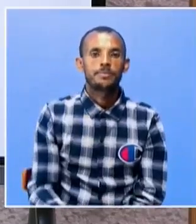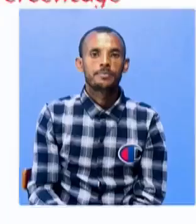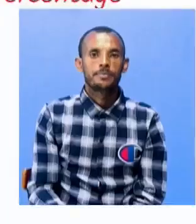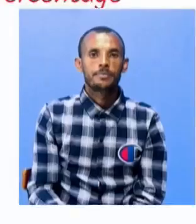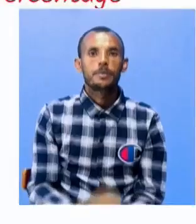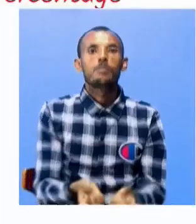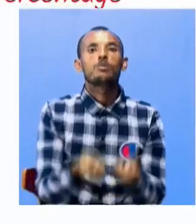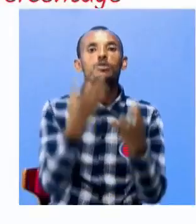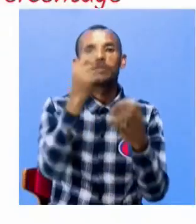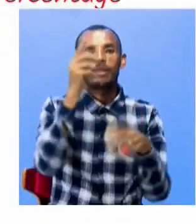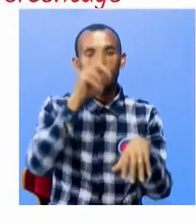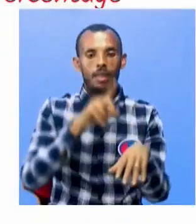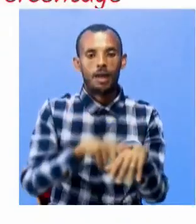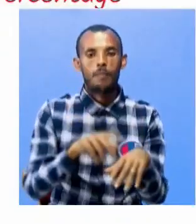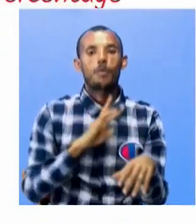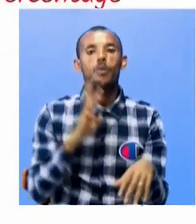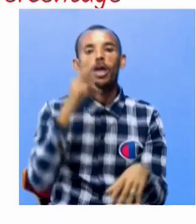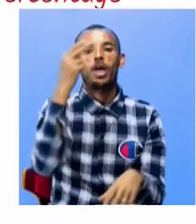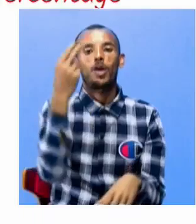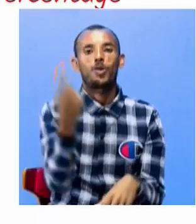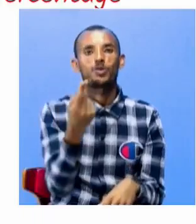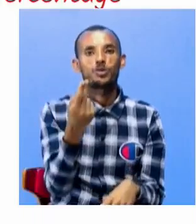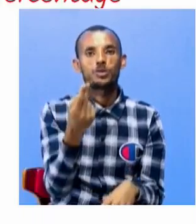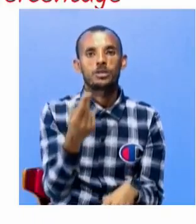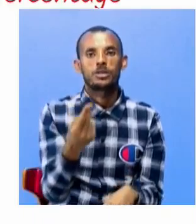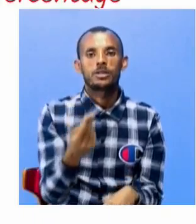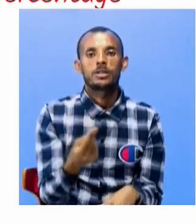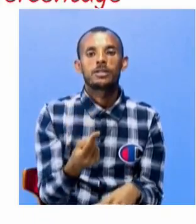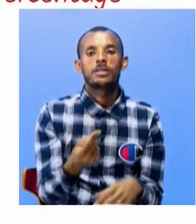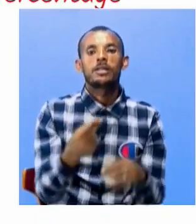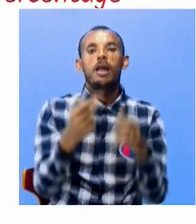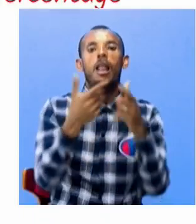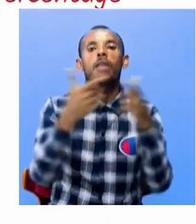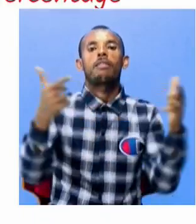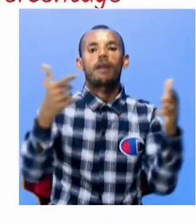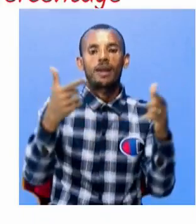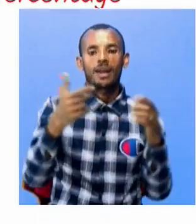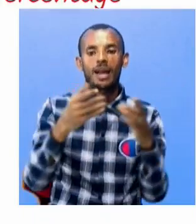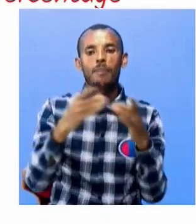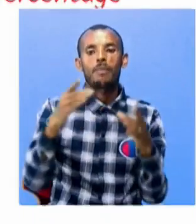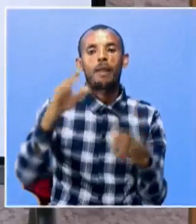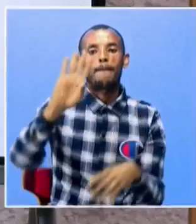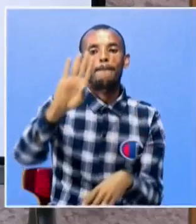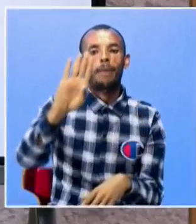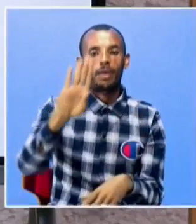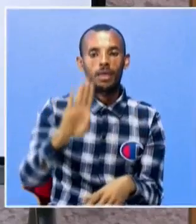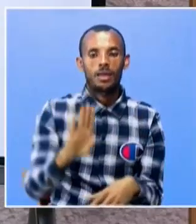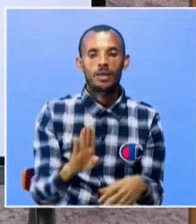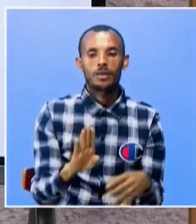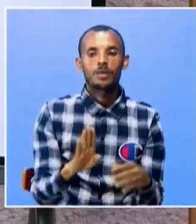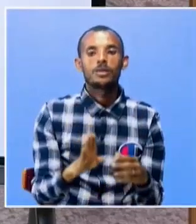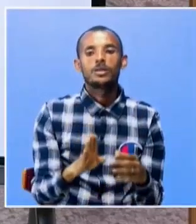Most of the time, we use the letter capital B to represent the base.